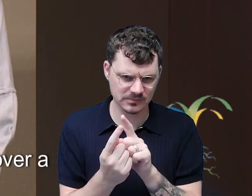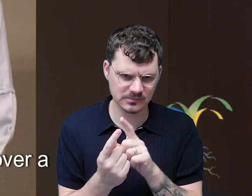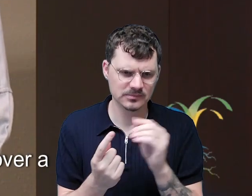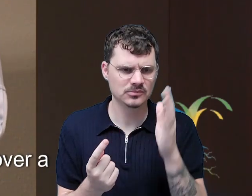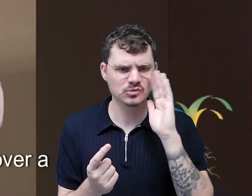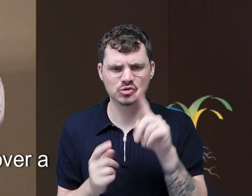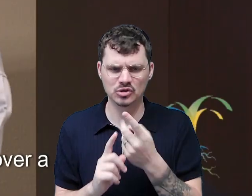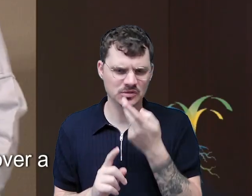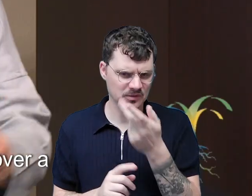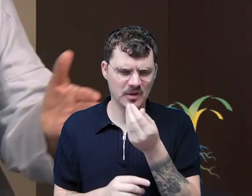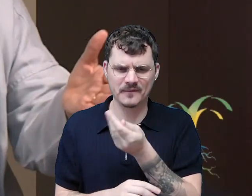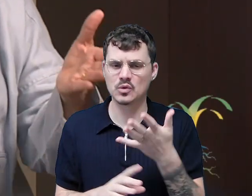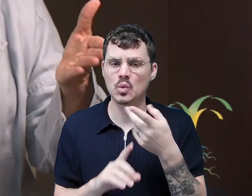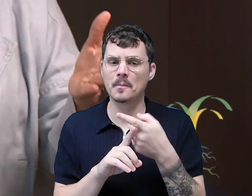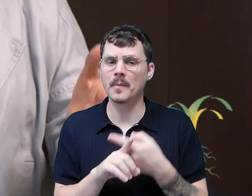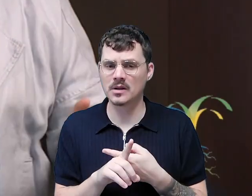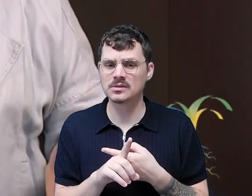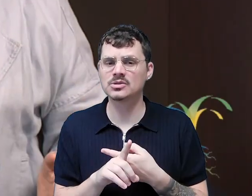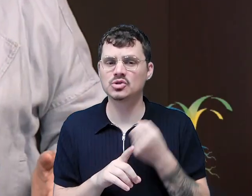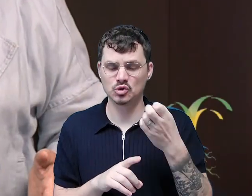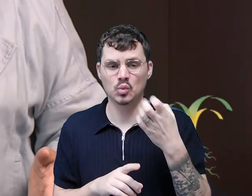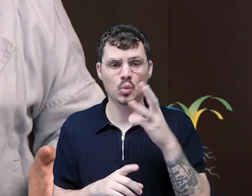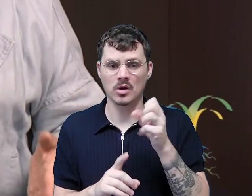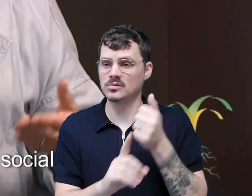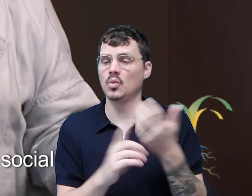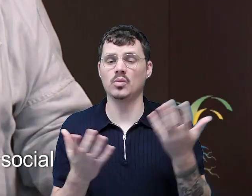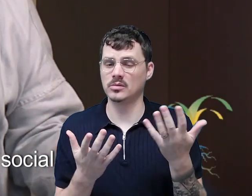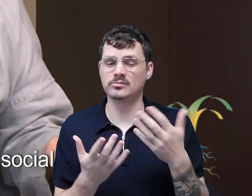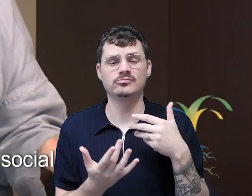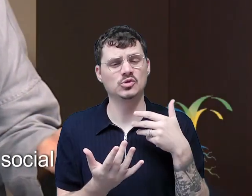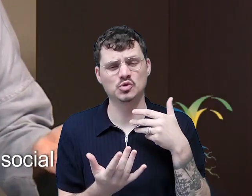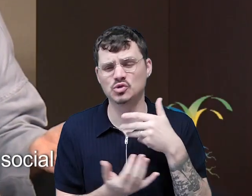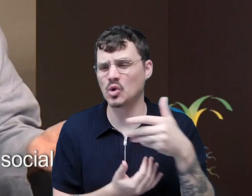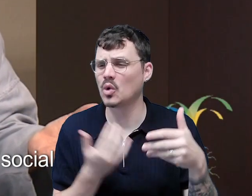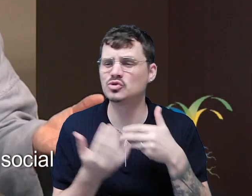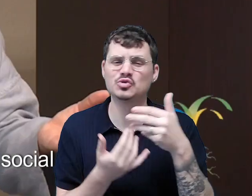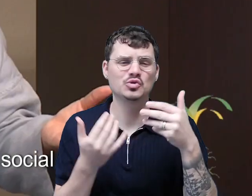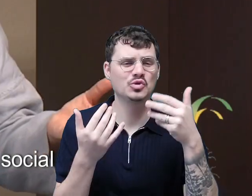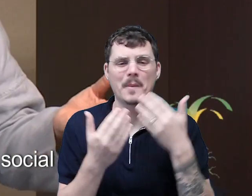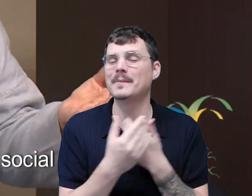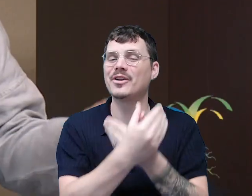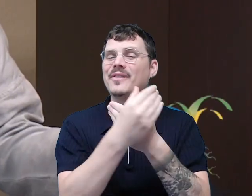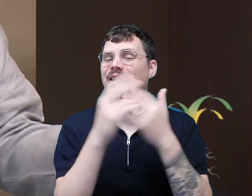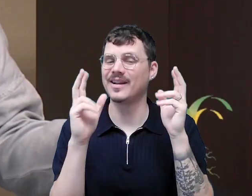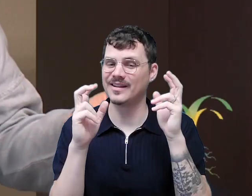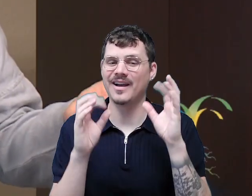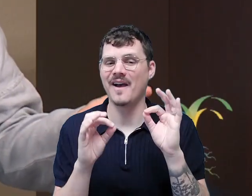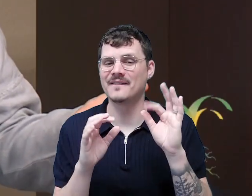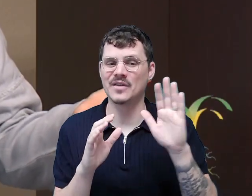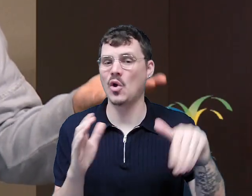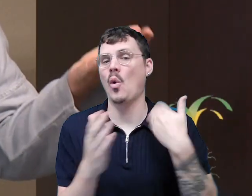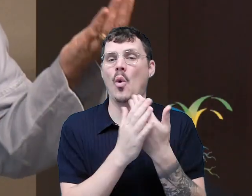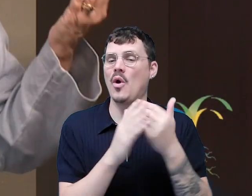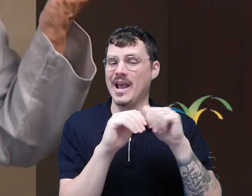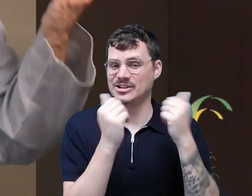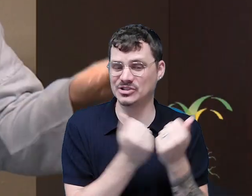her, and sure enough, over a period of just a few months, she went from being like the total social butterfly of the